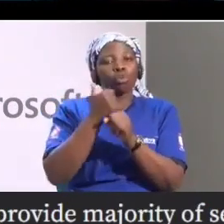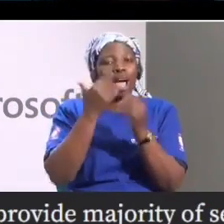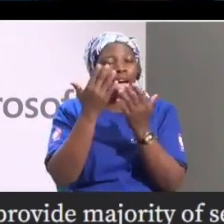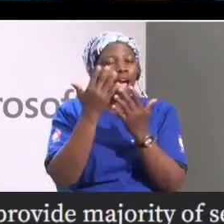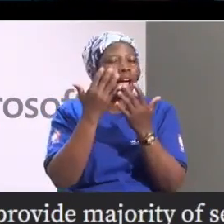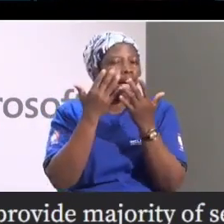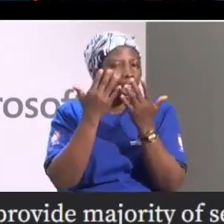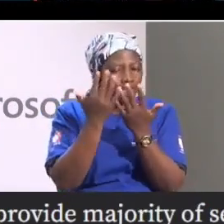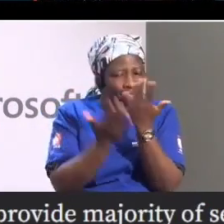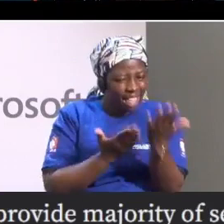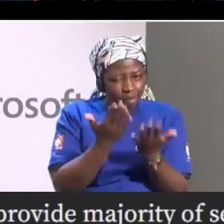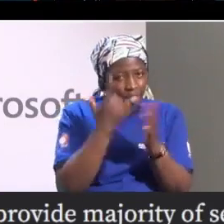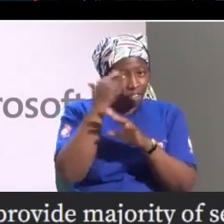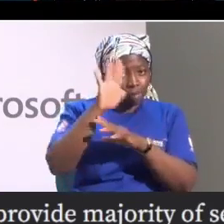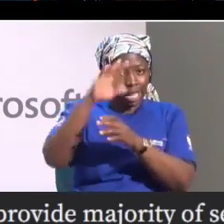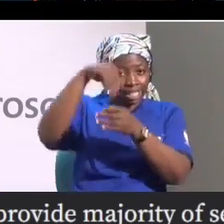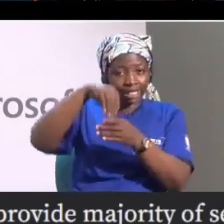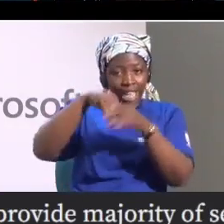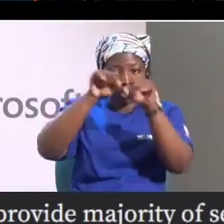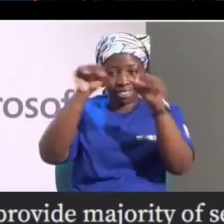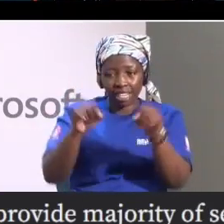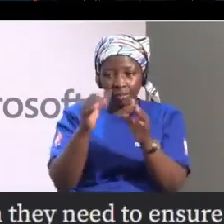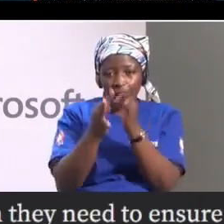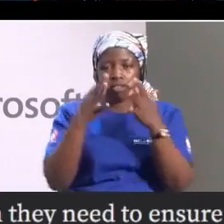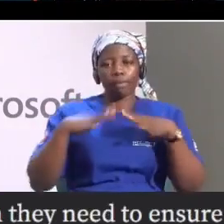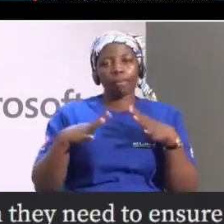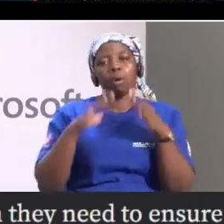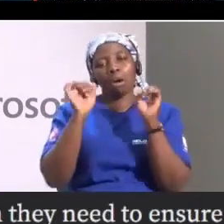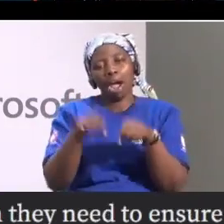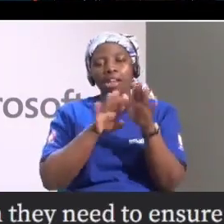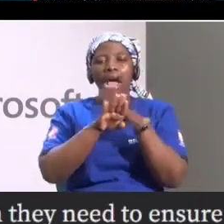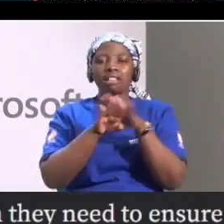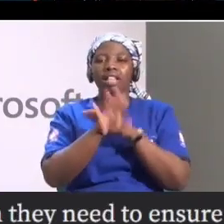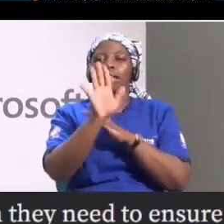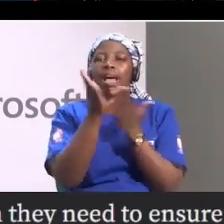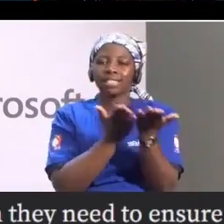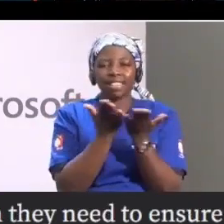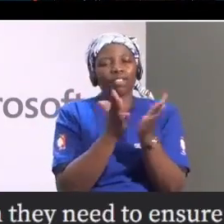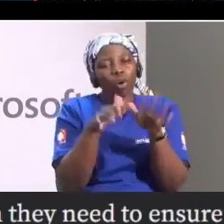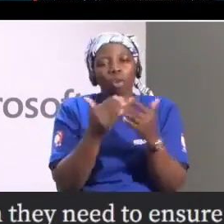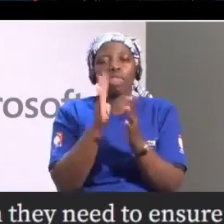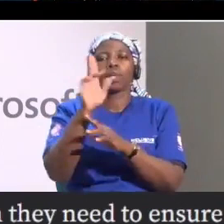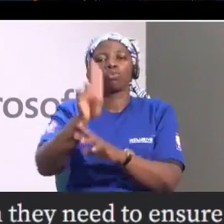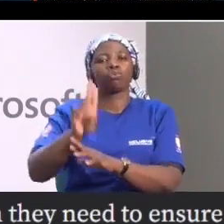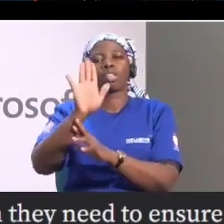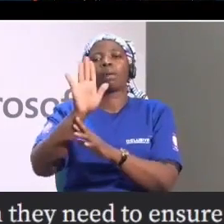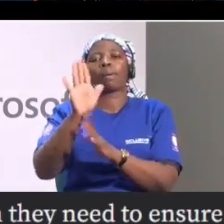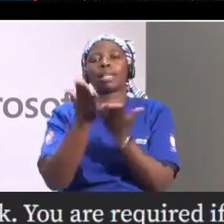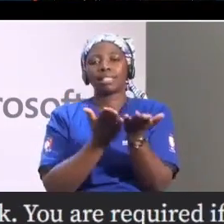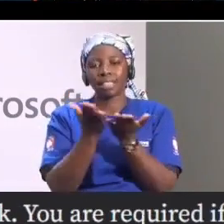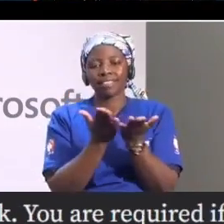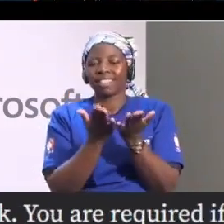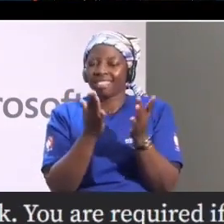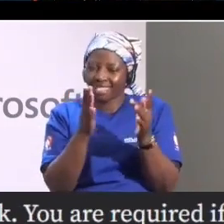assessment for your internal systems if people are going to access your services or they are going to use your services. Are